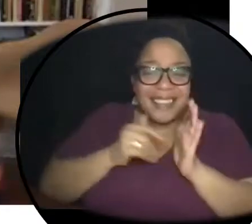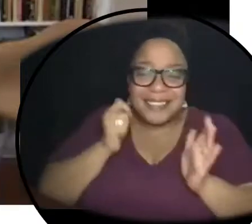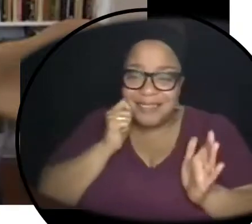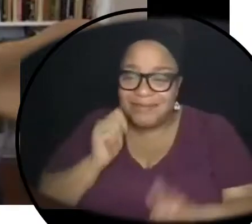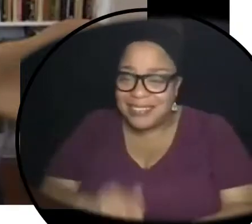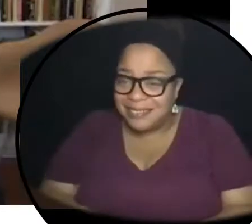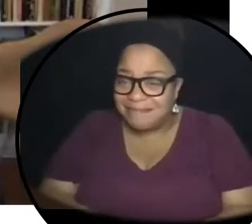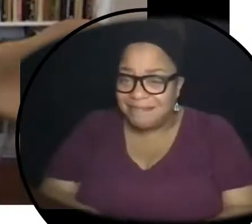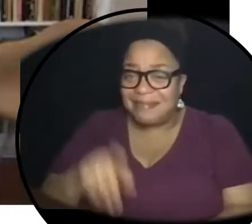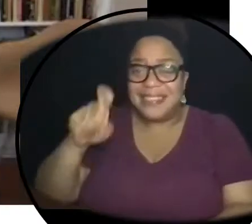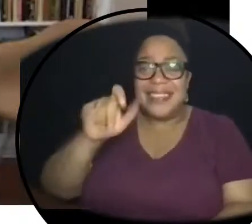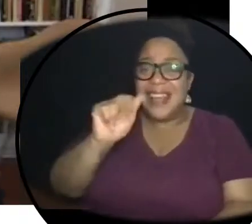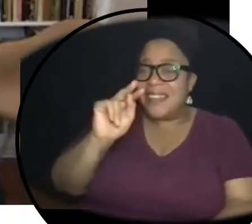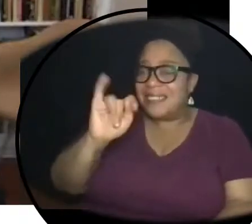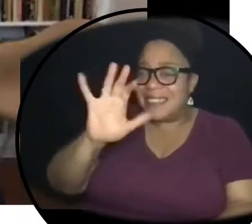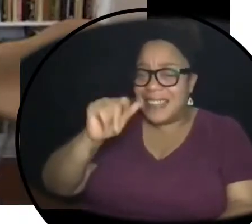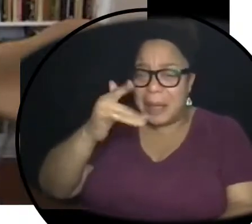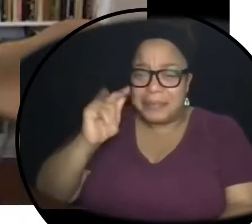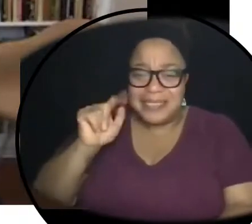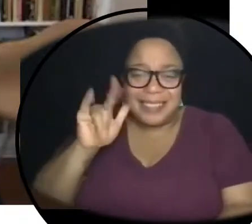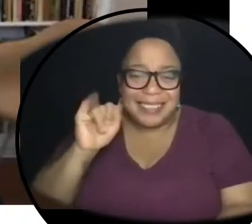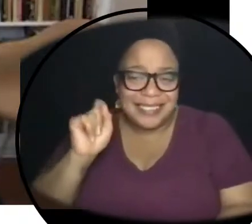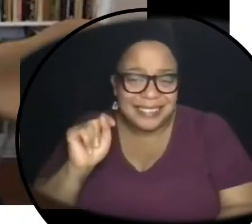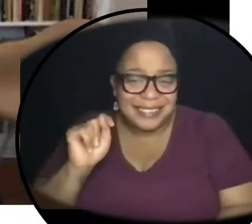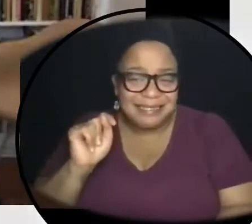that, I think I'll conclude.